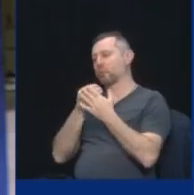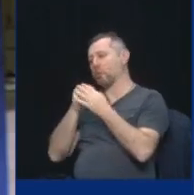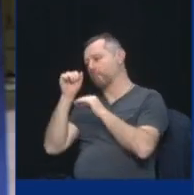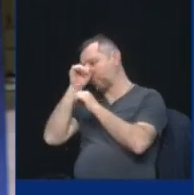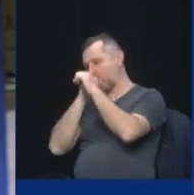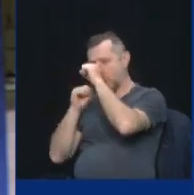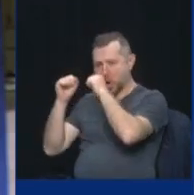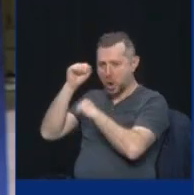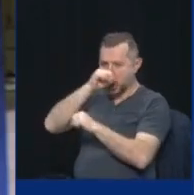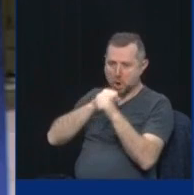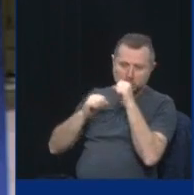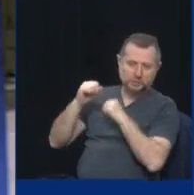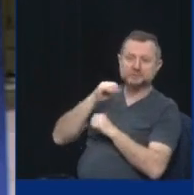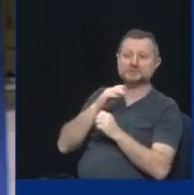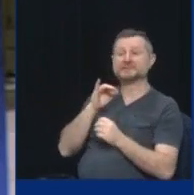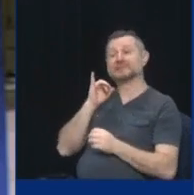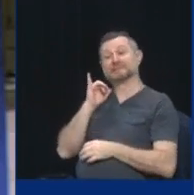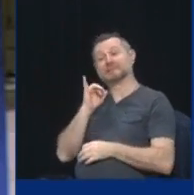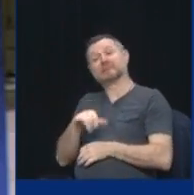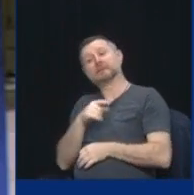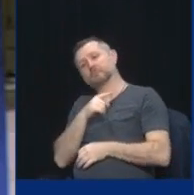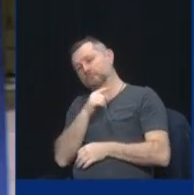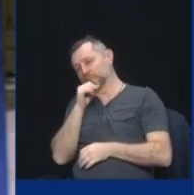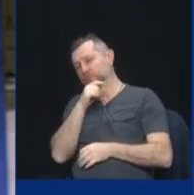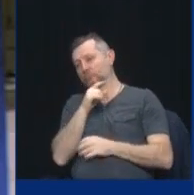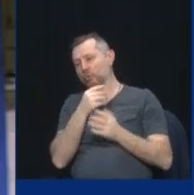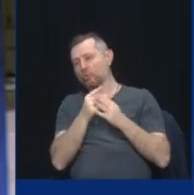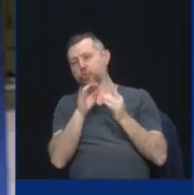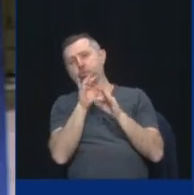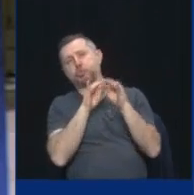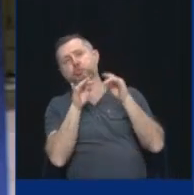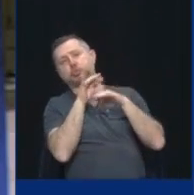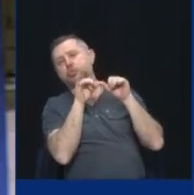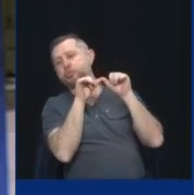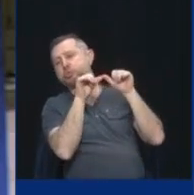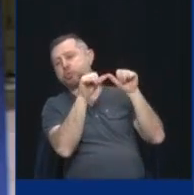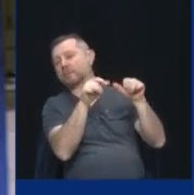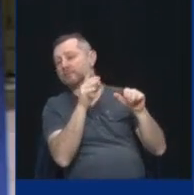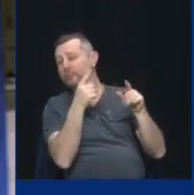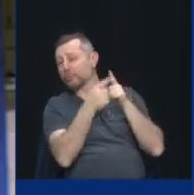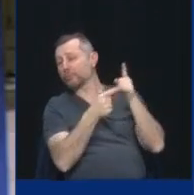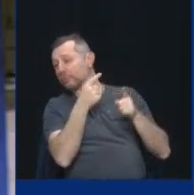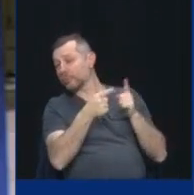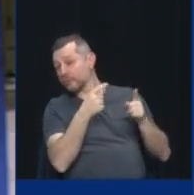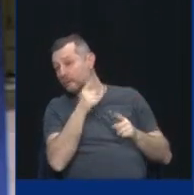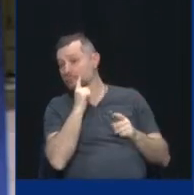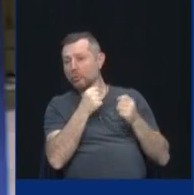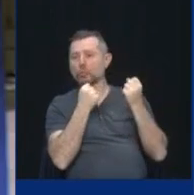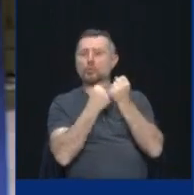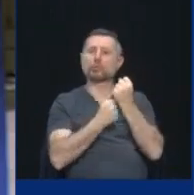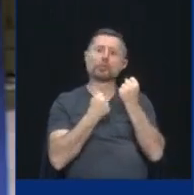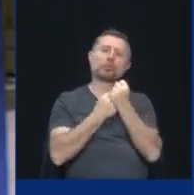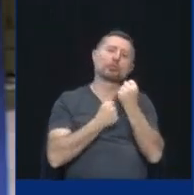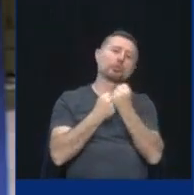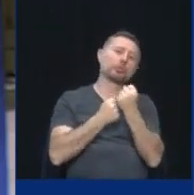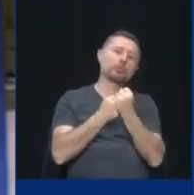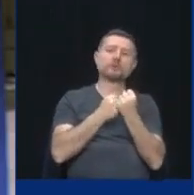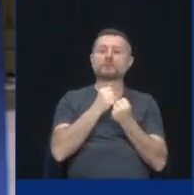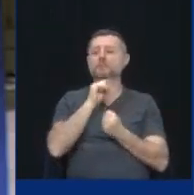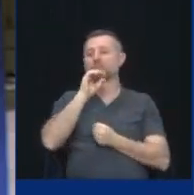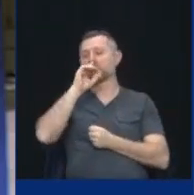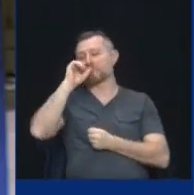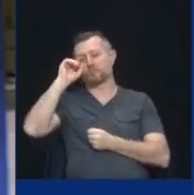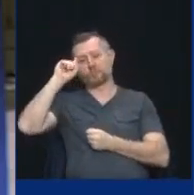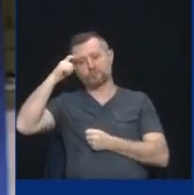bureaucracy proliferates itself and has supporters of the bureaucracy. They